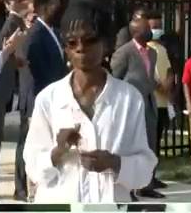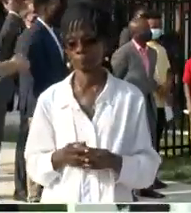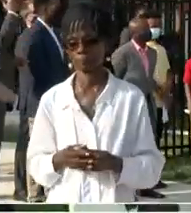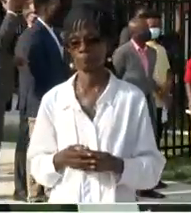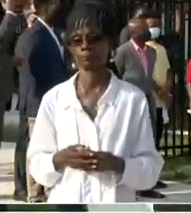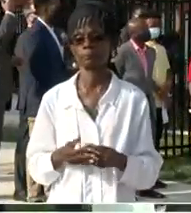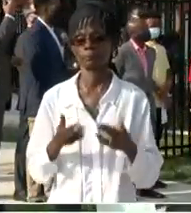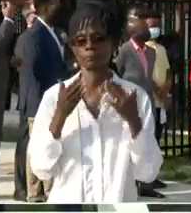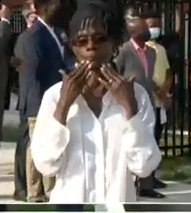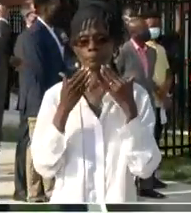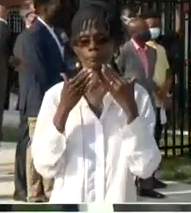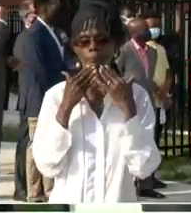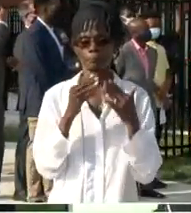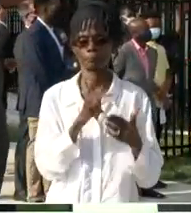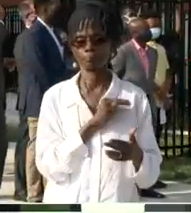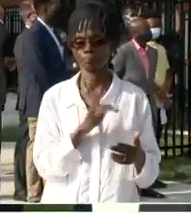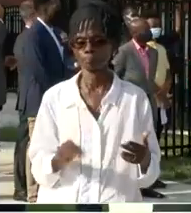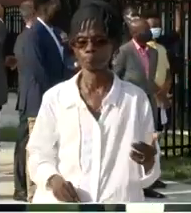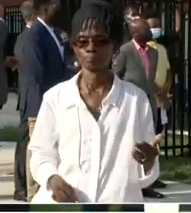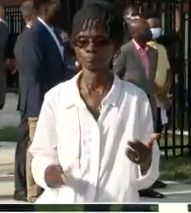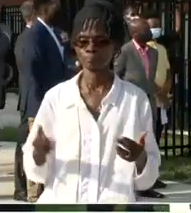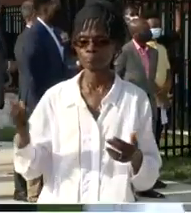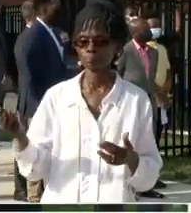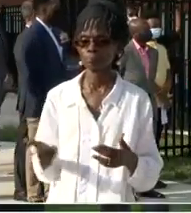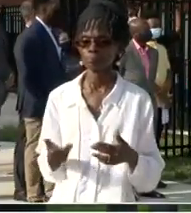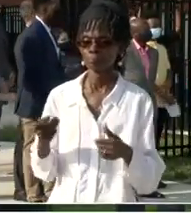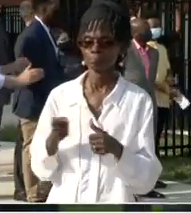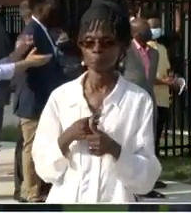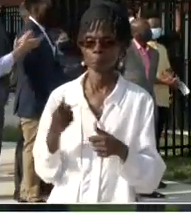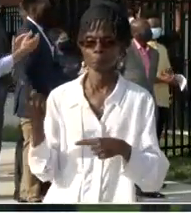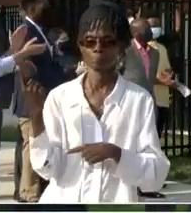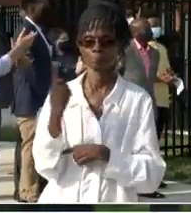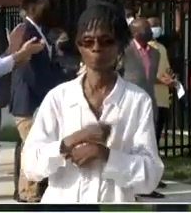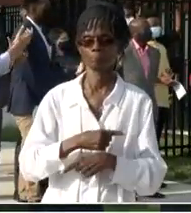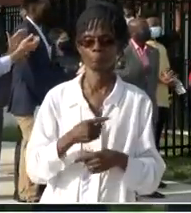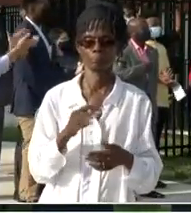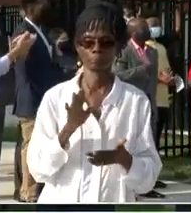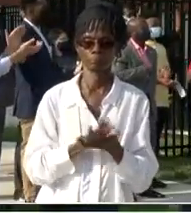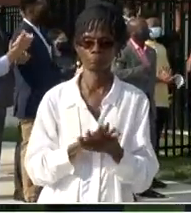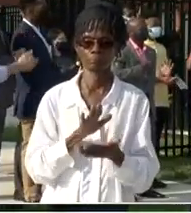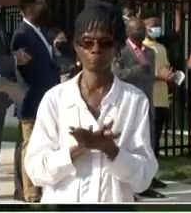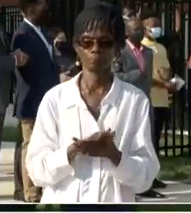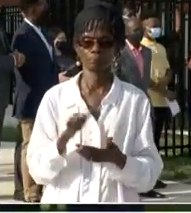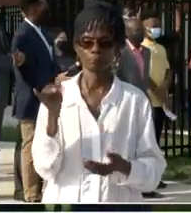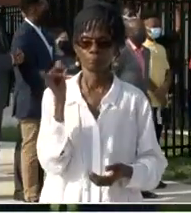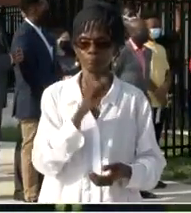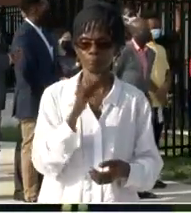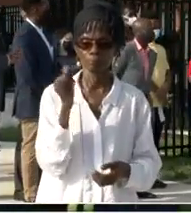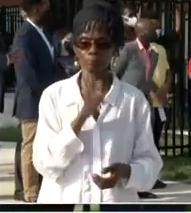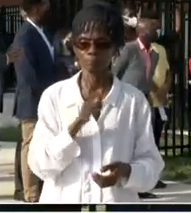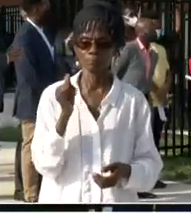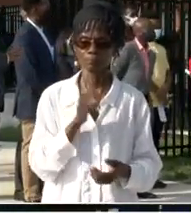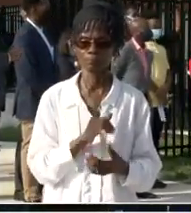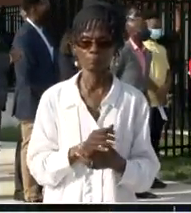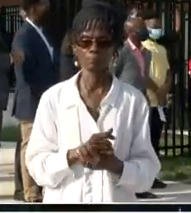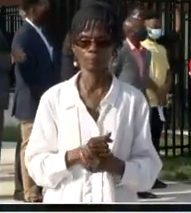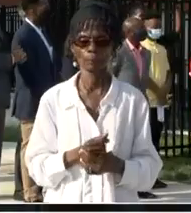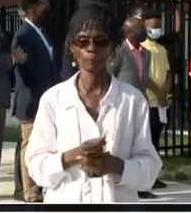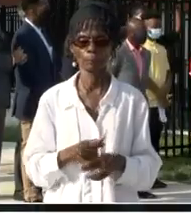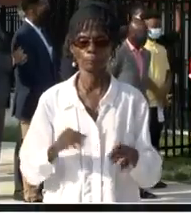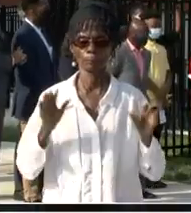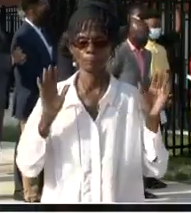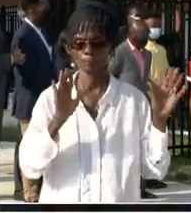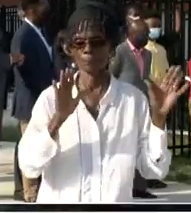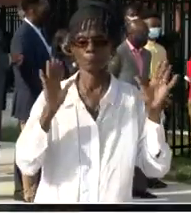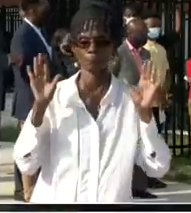Thank you, Madam Mayor, and welcome to the first day of school. Oh my goodness. Oh my goodness. It was so amazing, again, as a